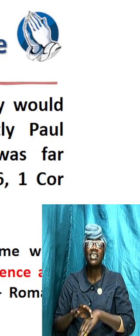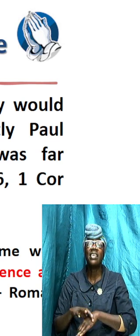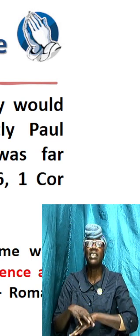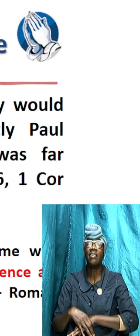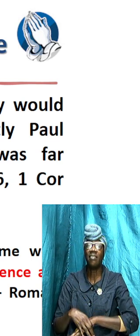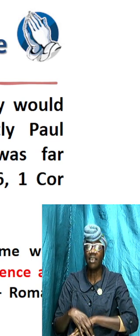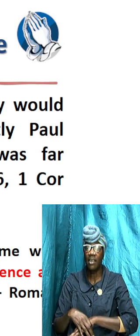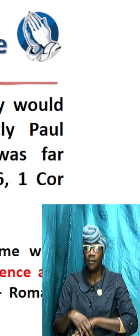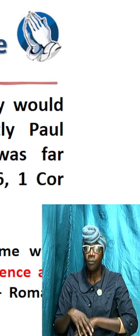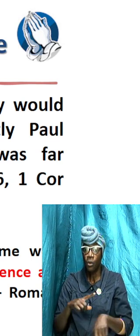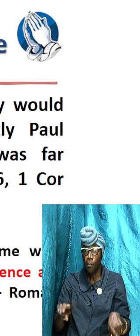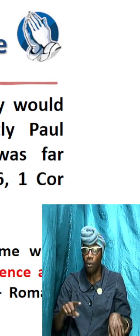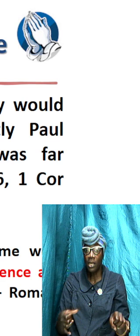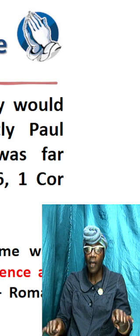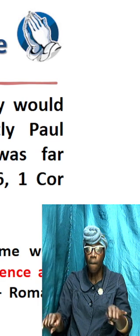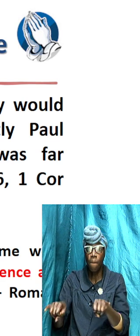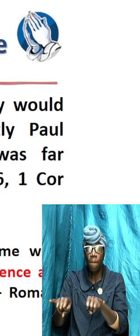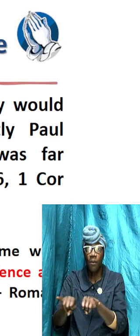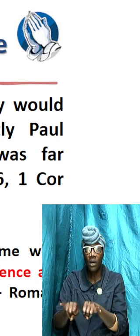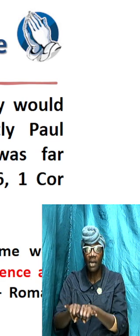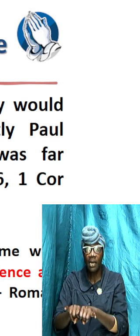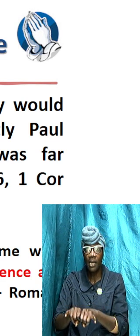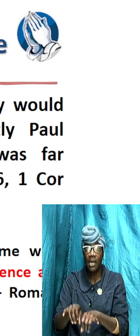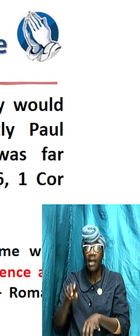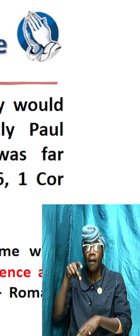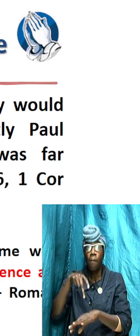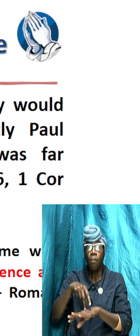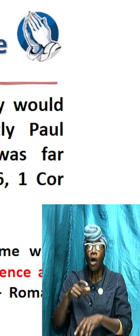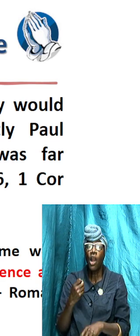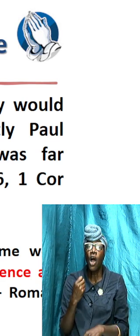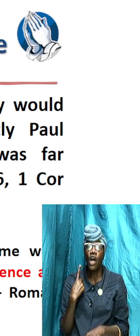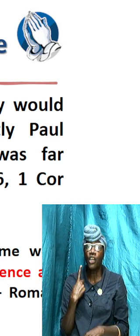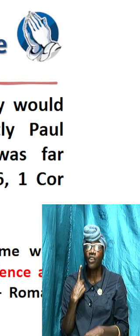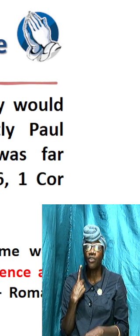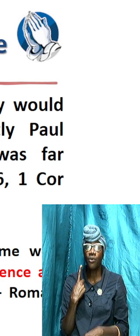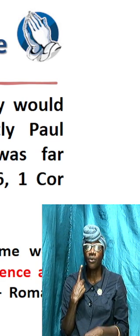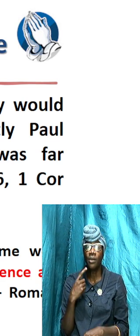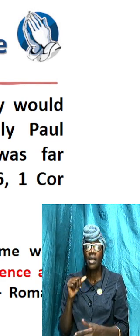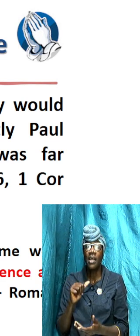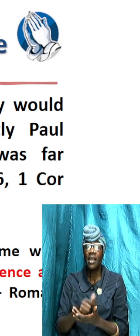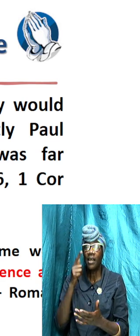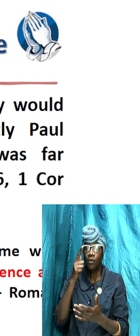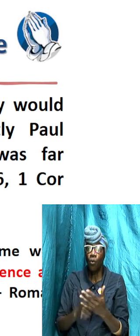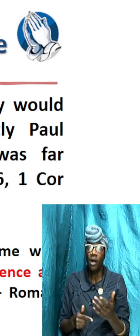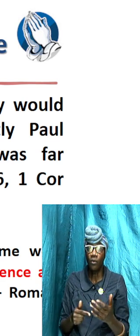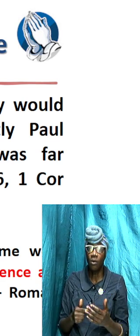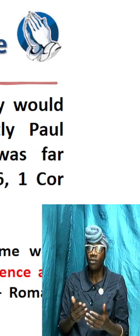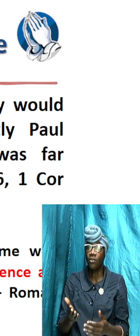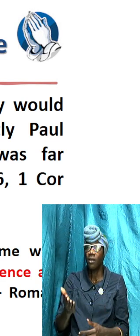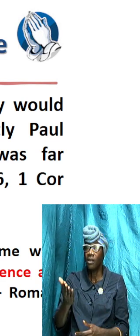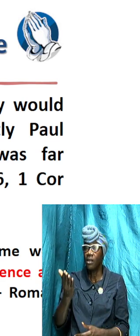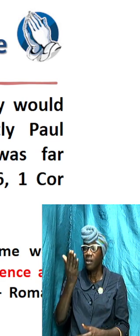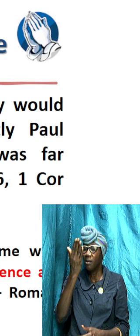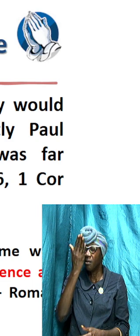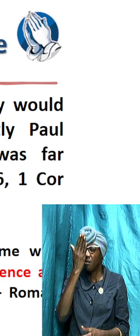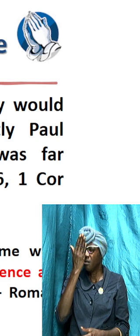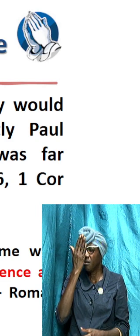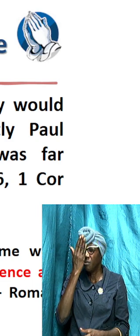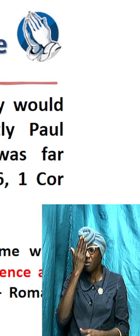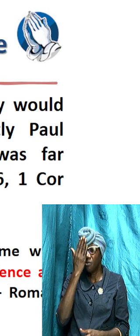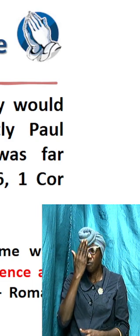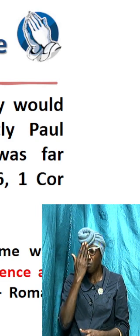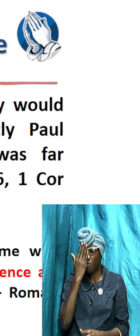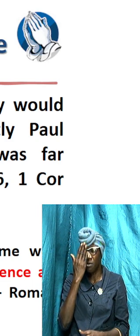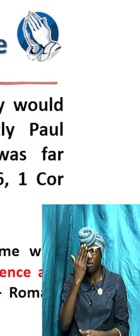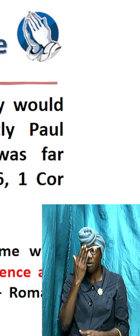more importantly, amen, Paul understood that what was ahead was far